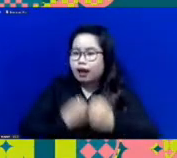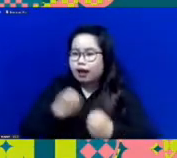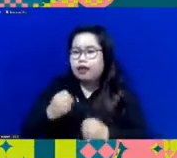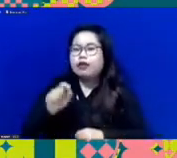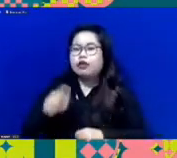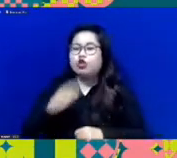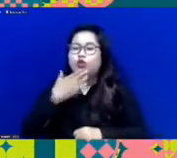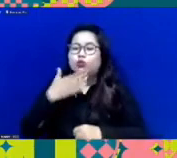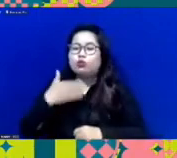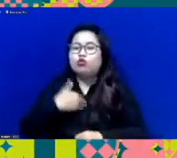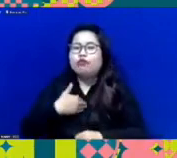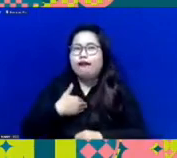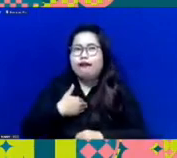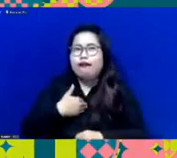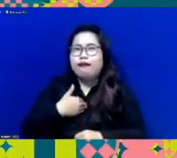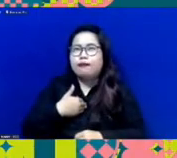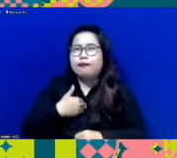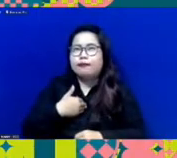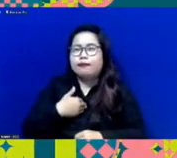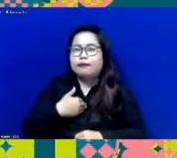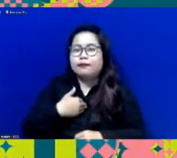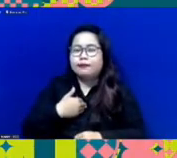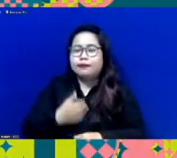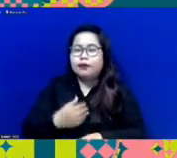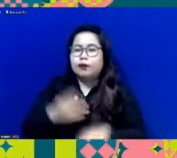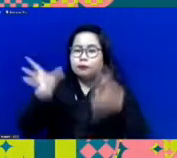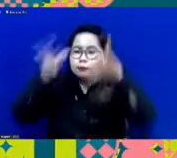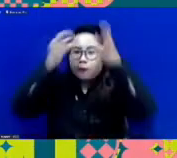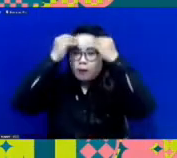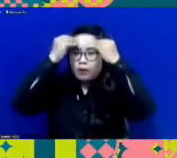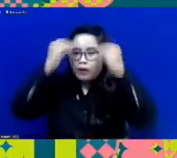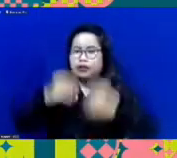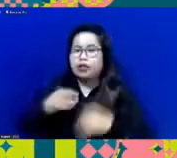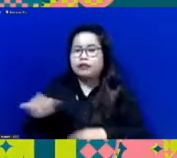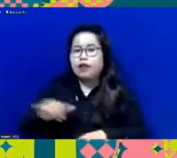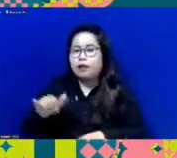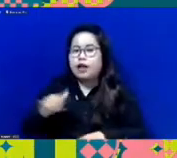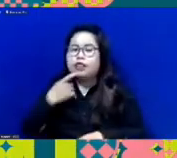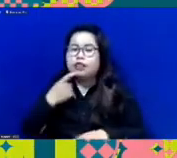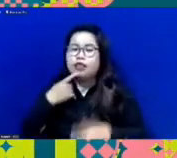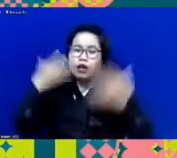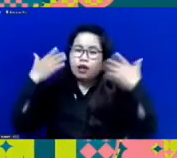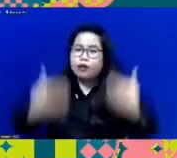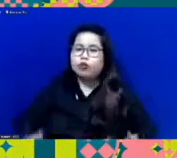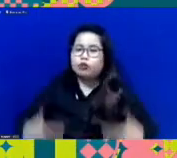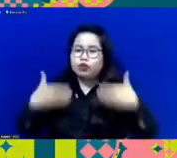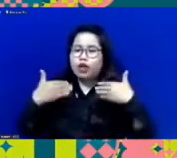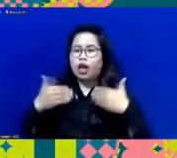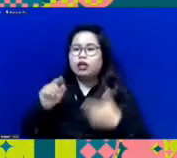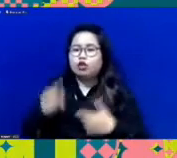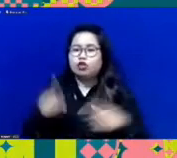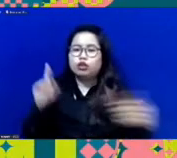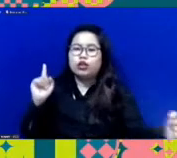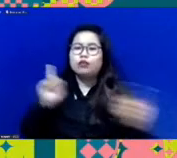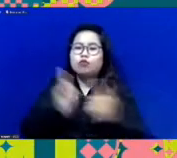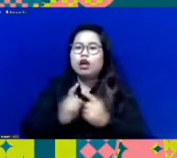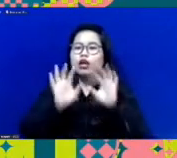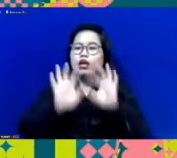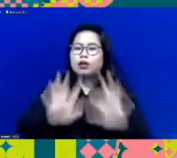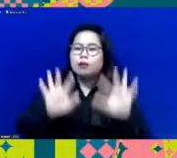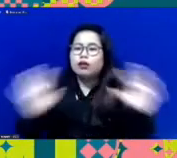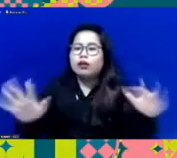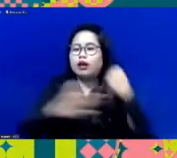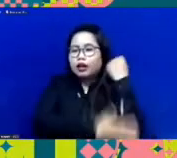looks at exactly that humanity that you find in each and every place. Actually, human needs, human desires, as you